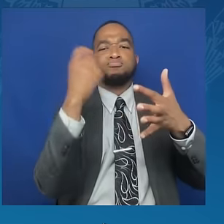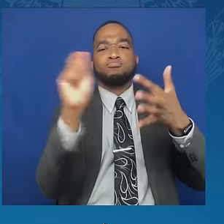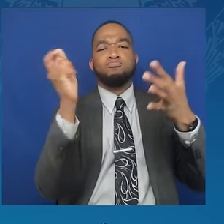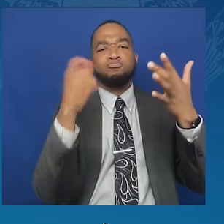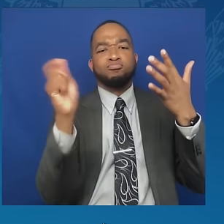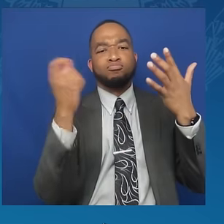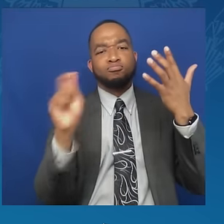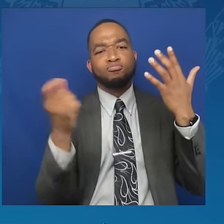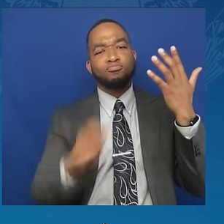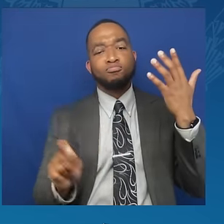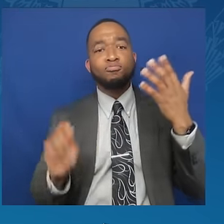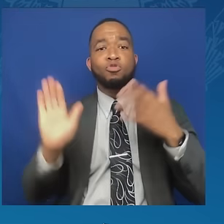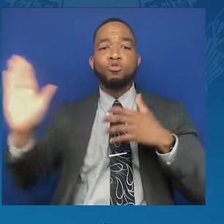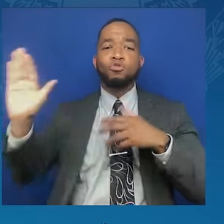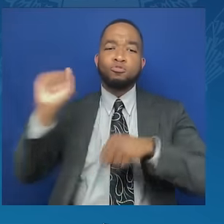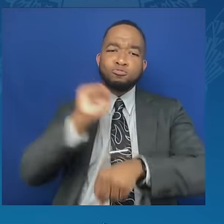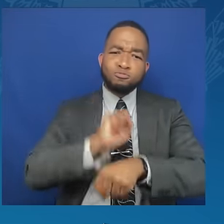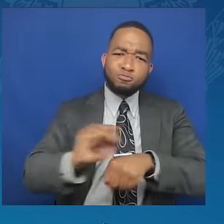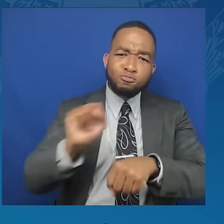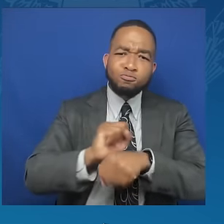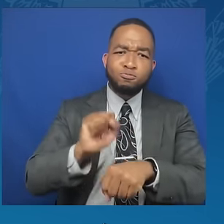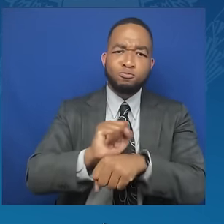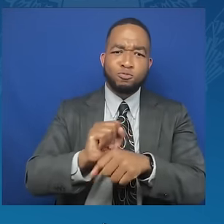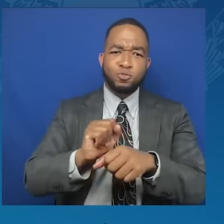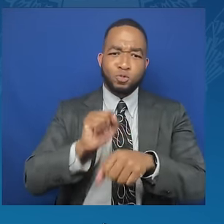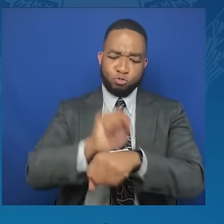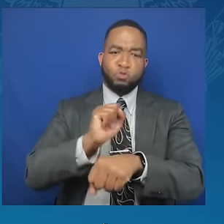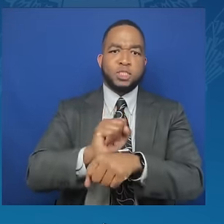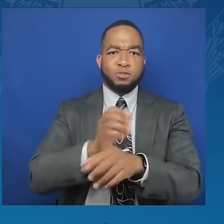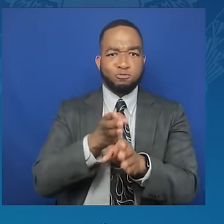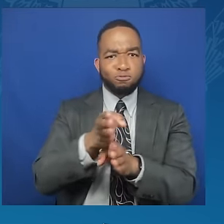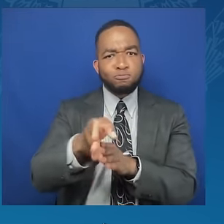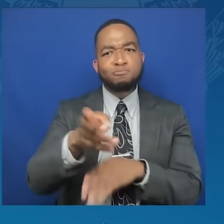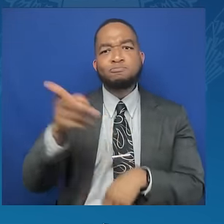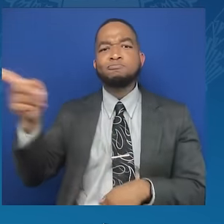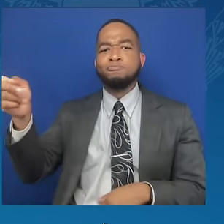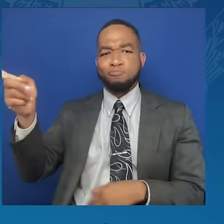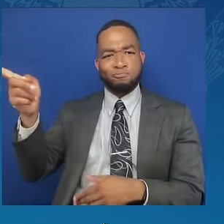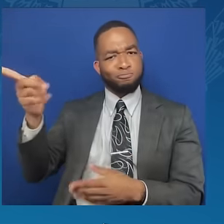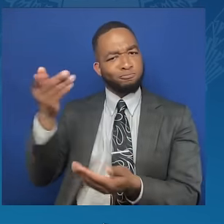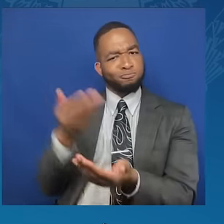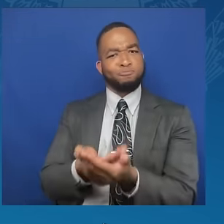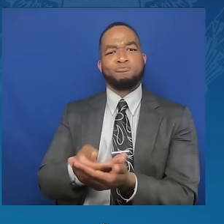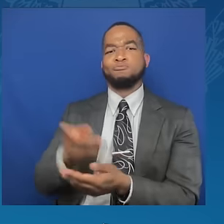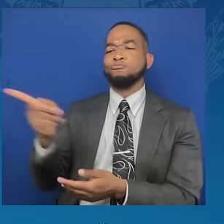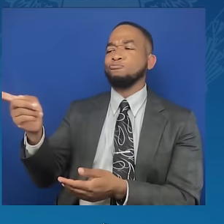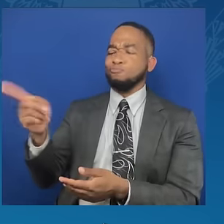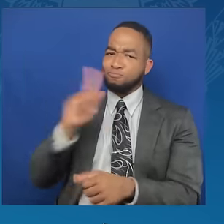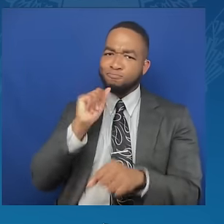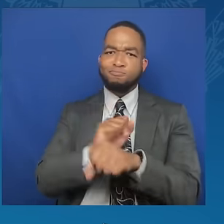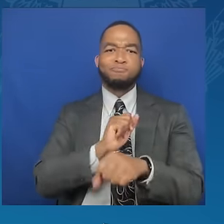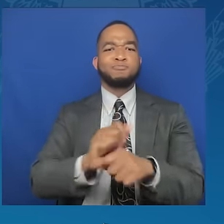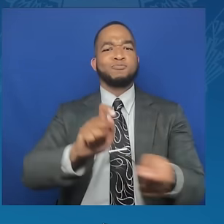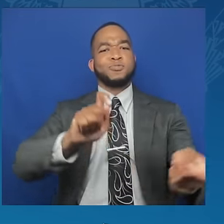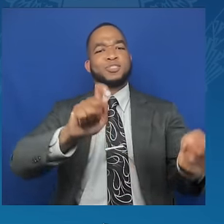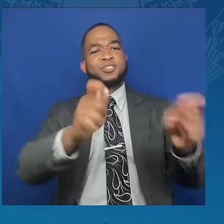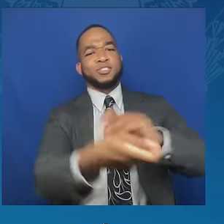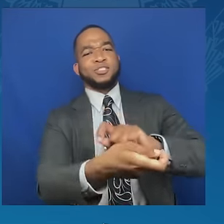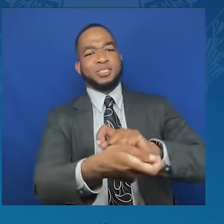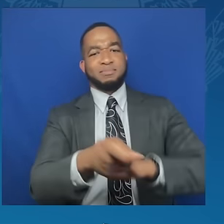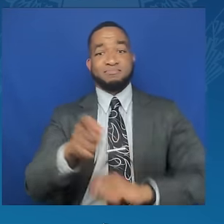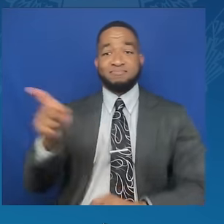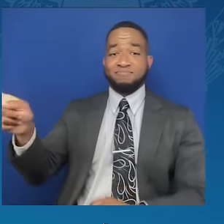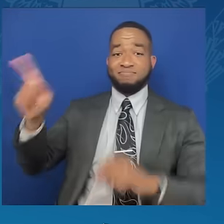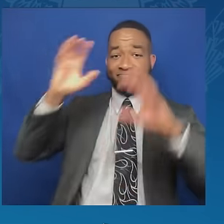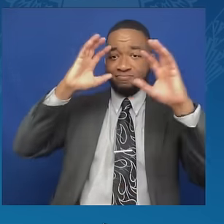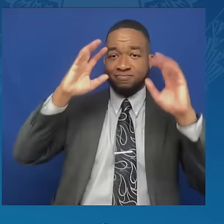and create change. Vice President Harris continues to lead on addressing the epidemic of gun